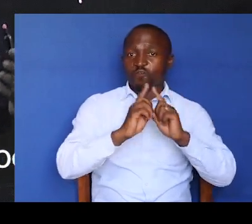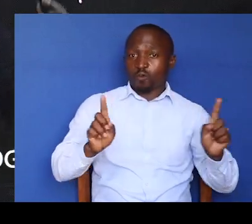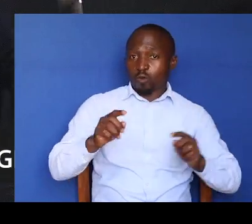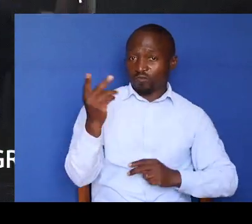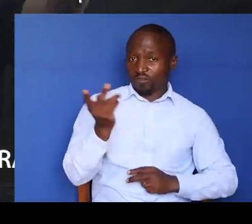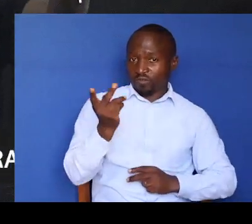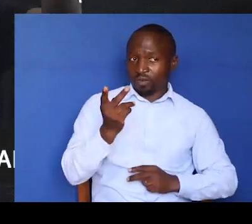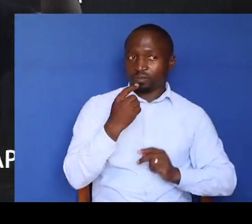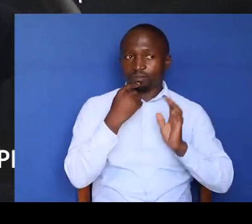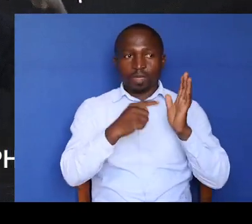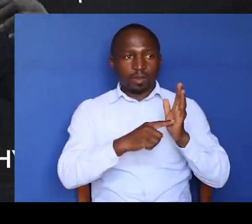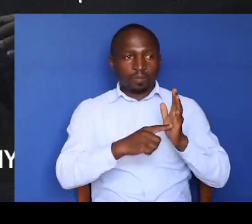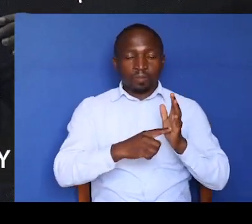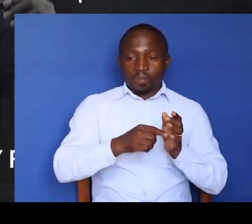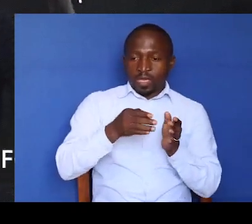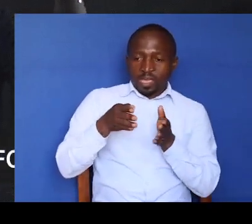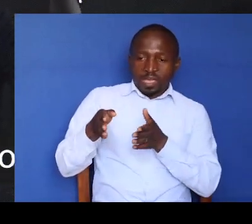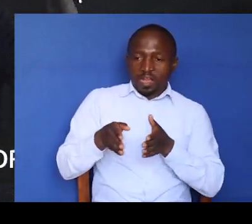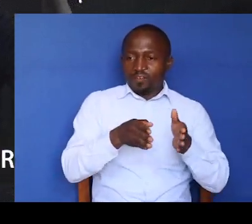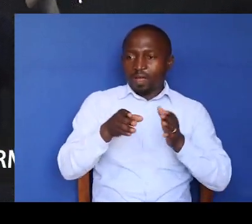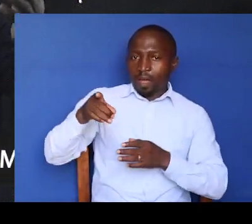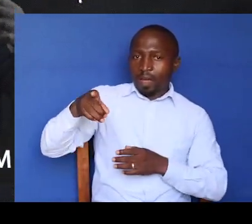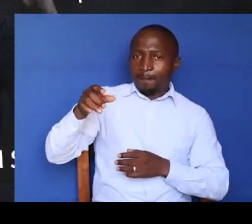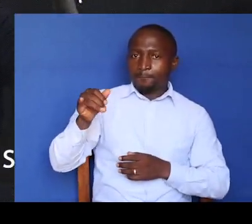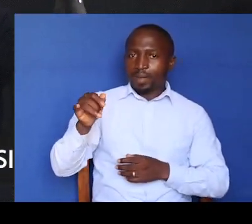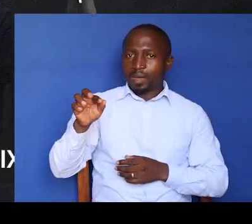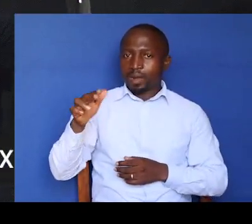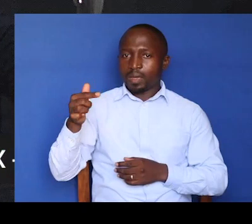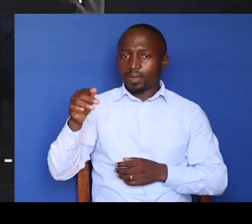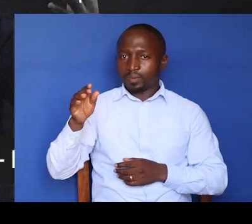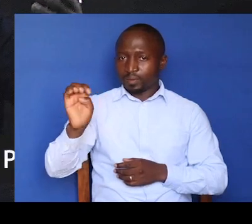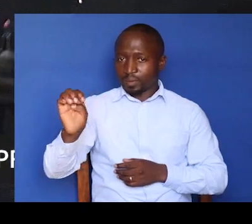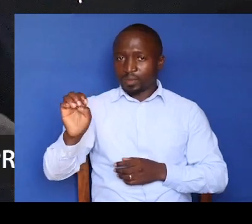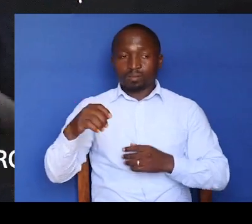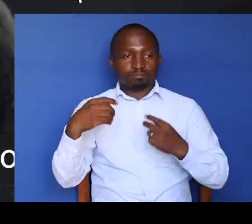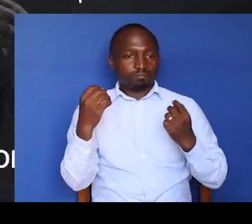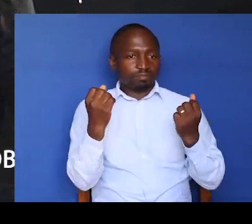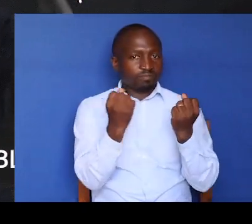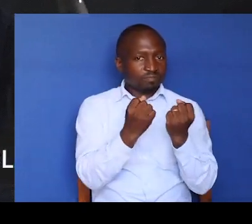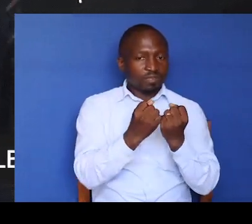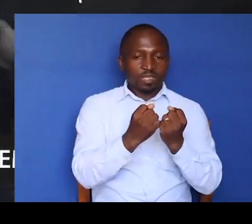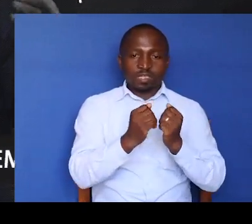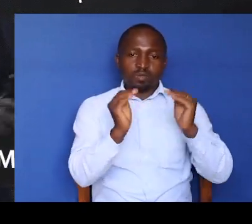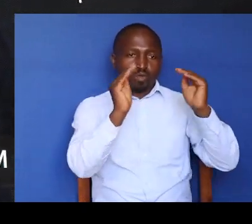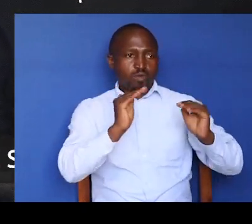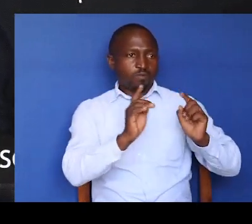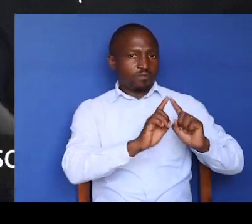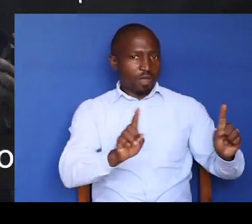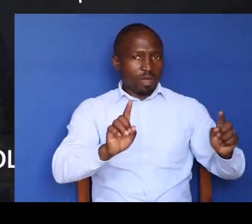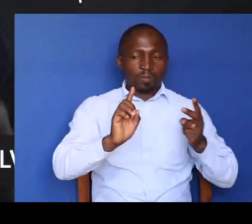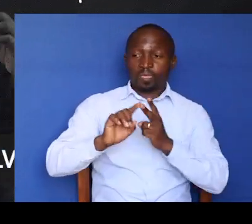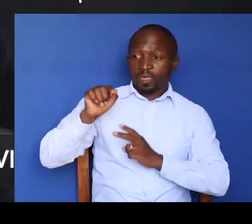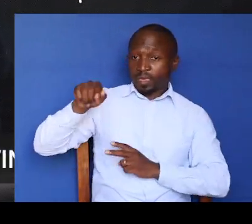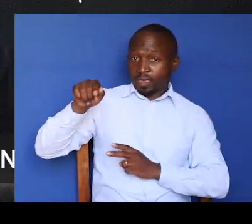means river pilot makes the occurrence of certain features, and the resultant features